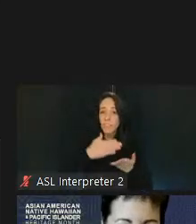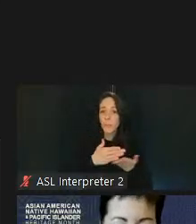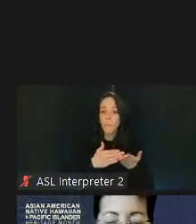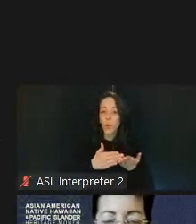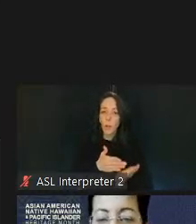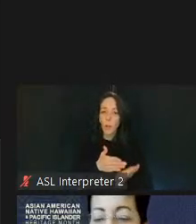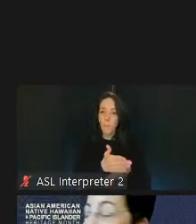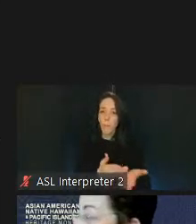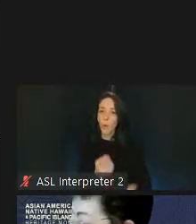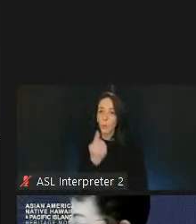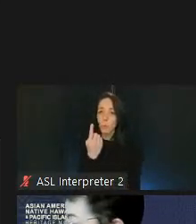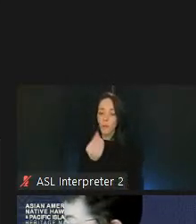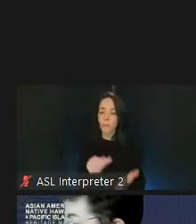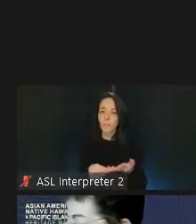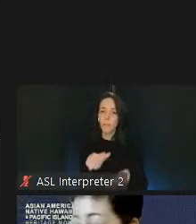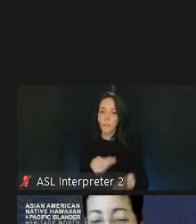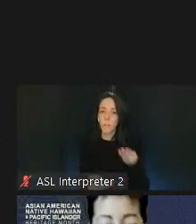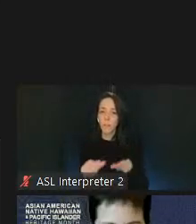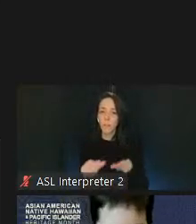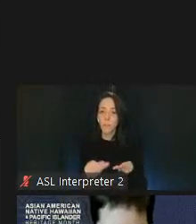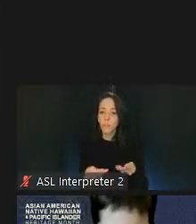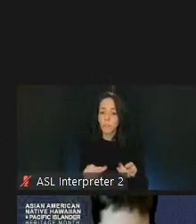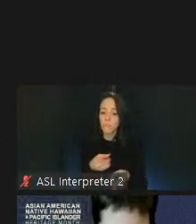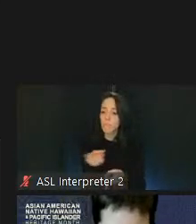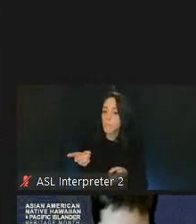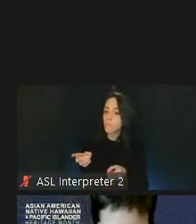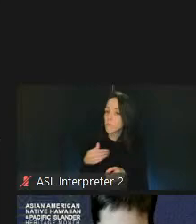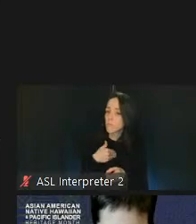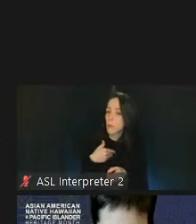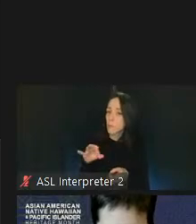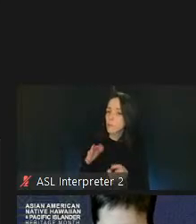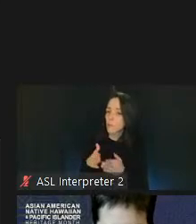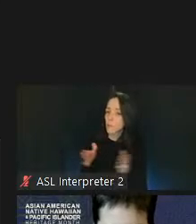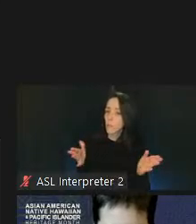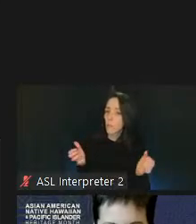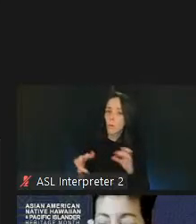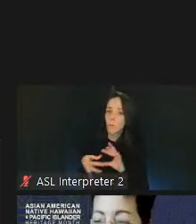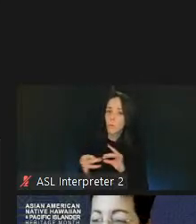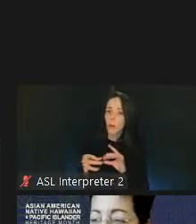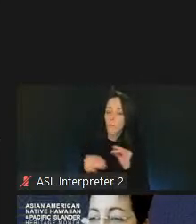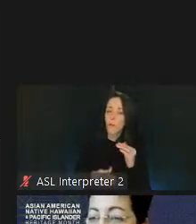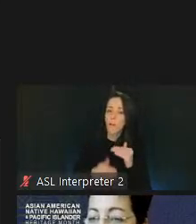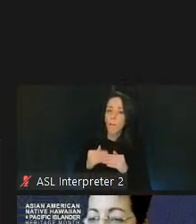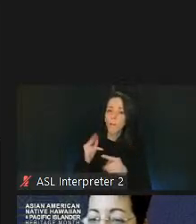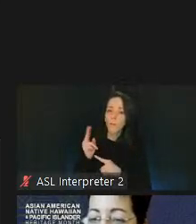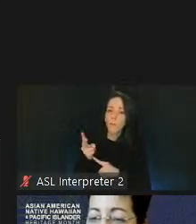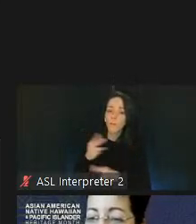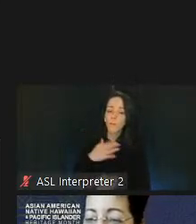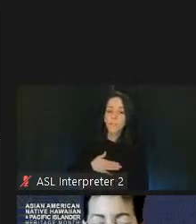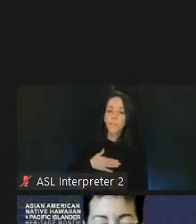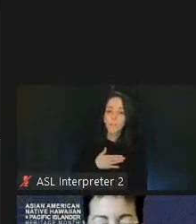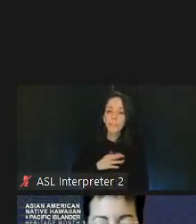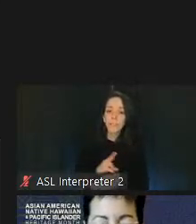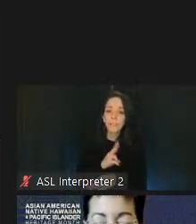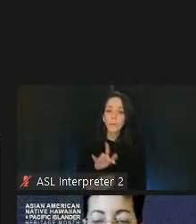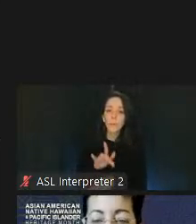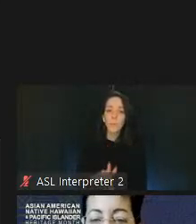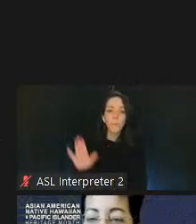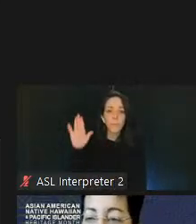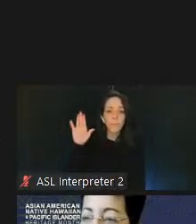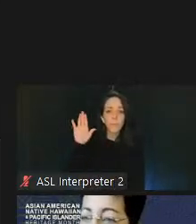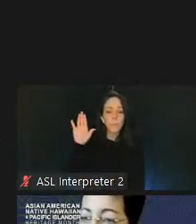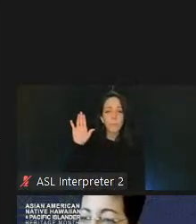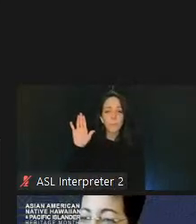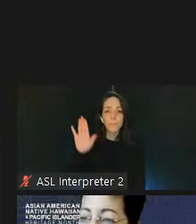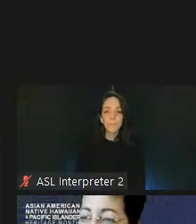the budget. So if any members of the public wish to provide comment for up to 2 minutes, please utilize the raise hand function. Give you